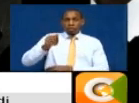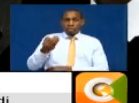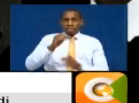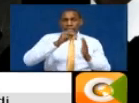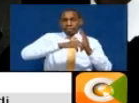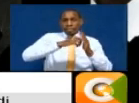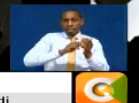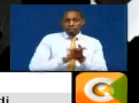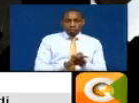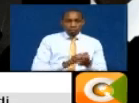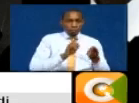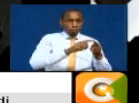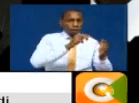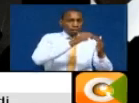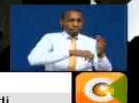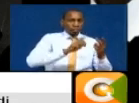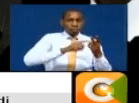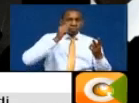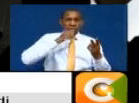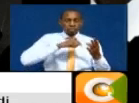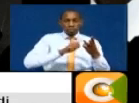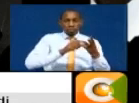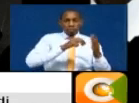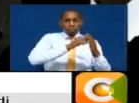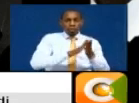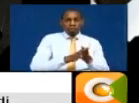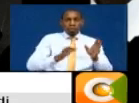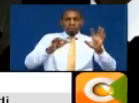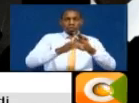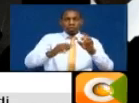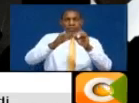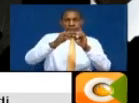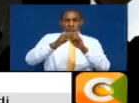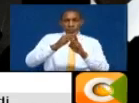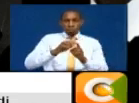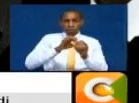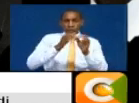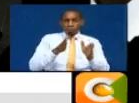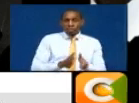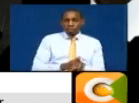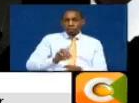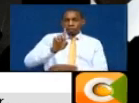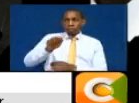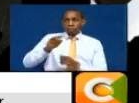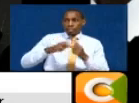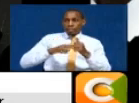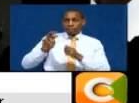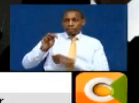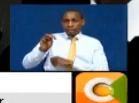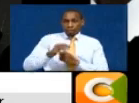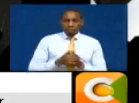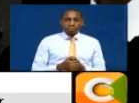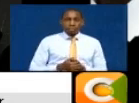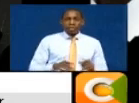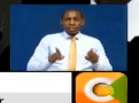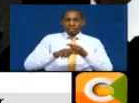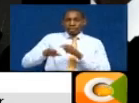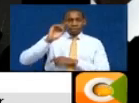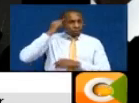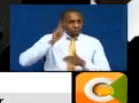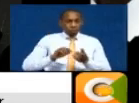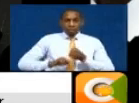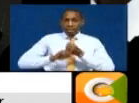of Ukambani, Machakos, Kitui and Makueni, that have a combined voter population of 1.7 million people. It is an area